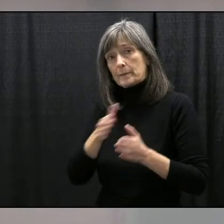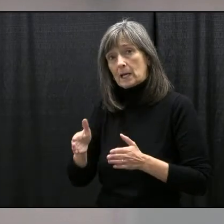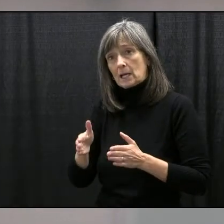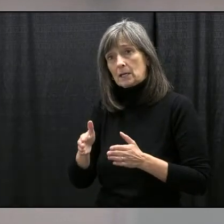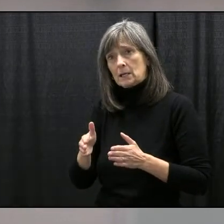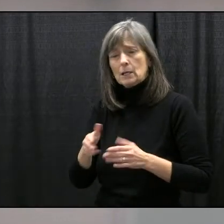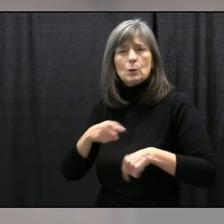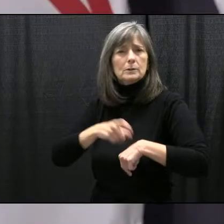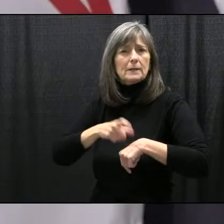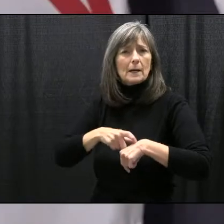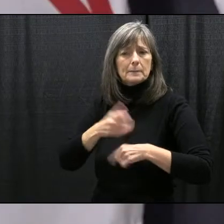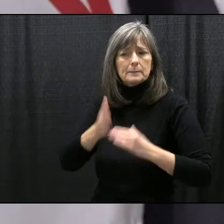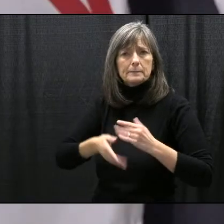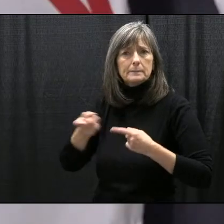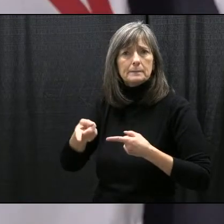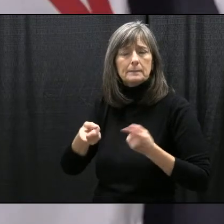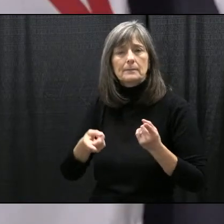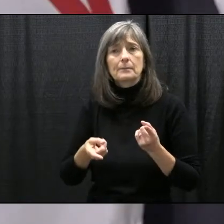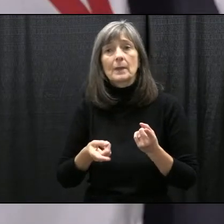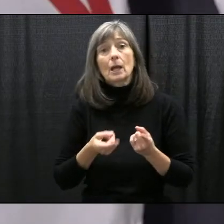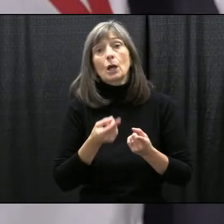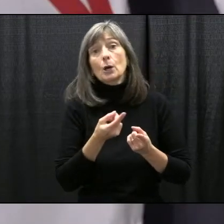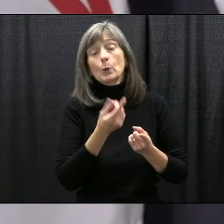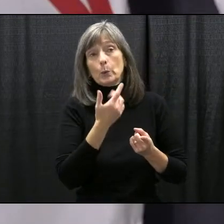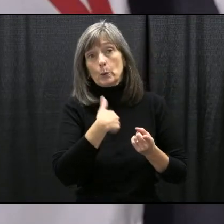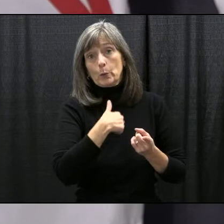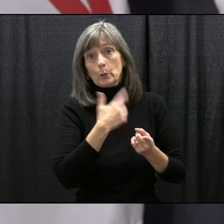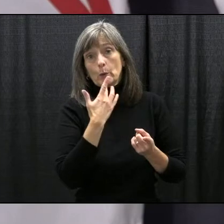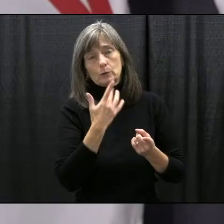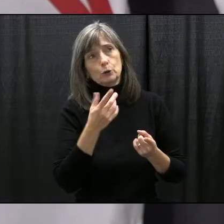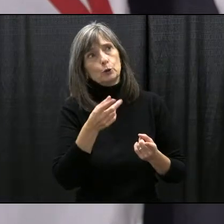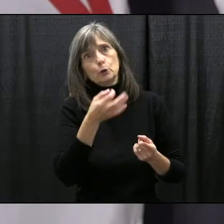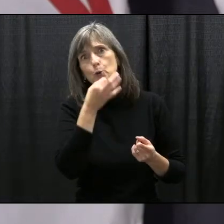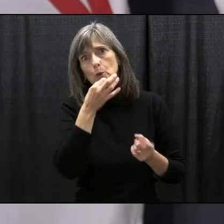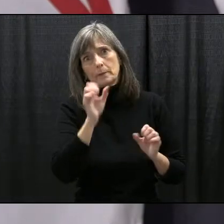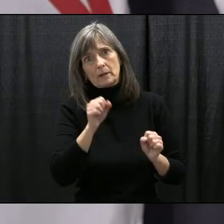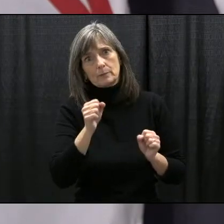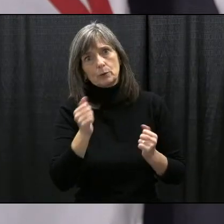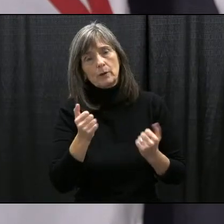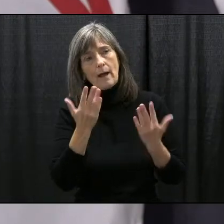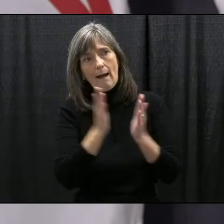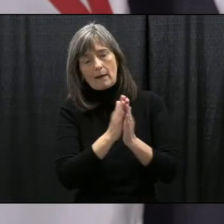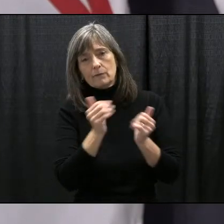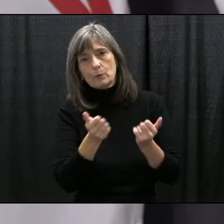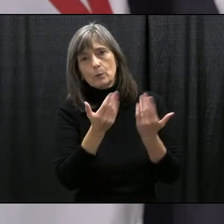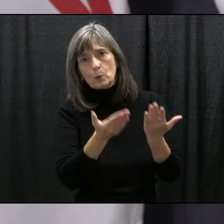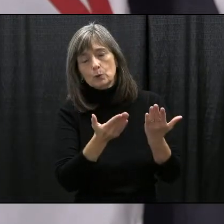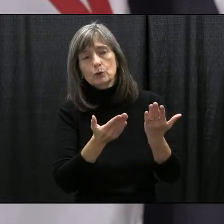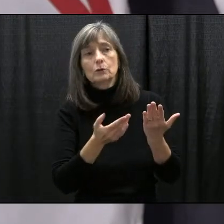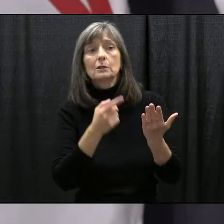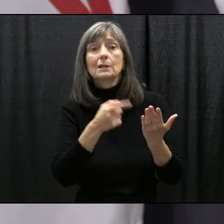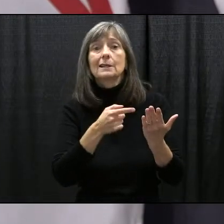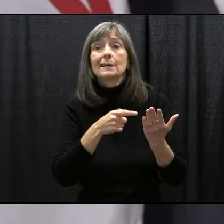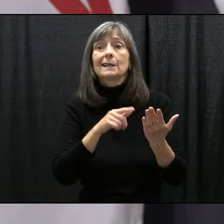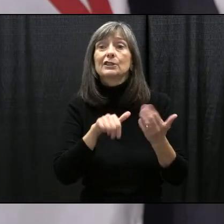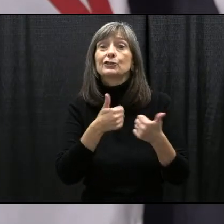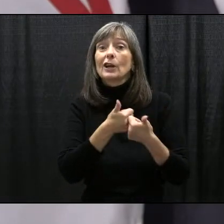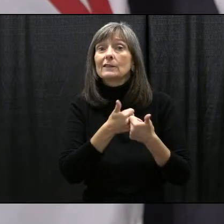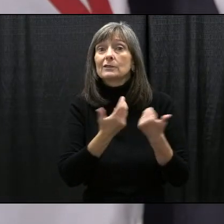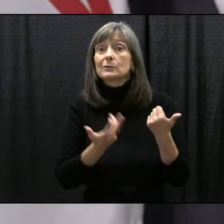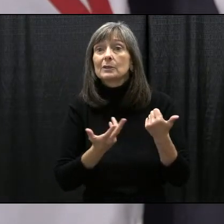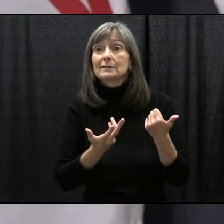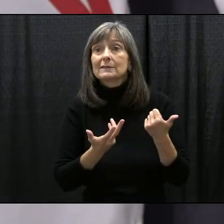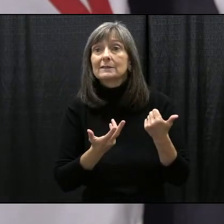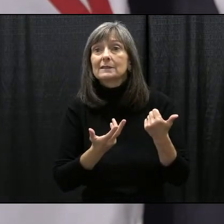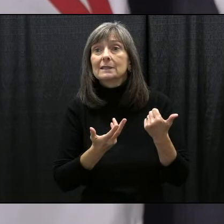that in place? We would like to get that out as quickly as possible. I think one of the challenges there will be in actually